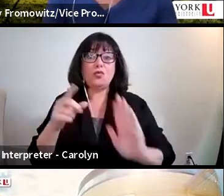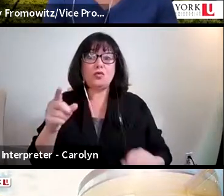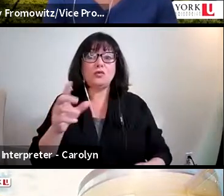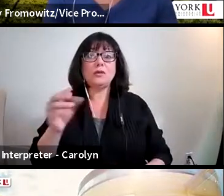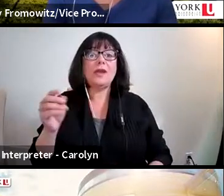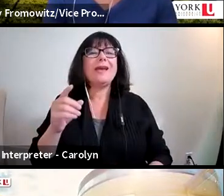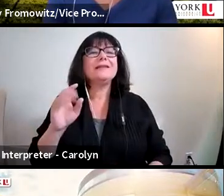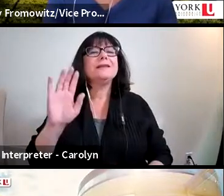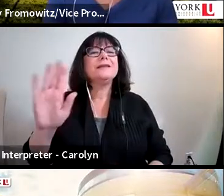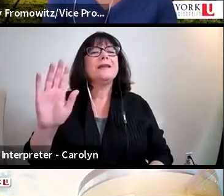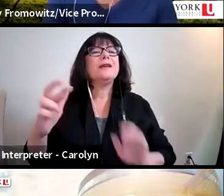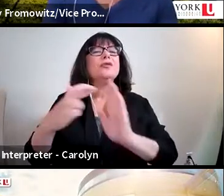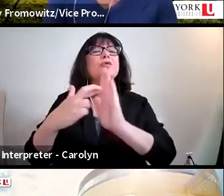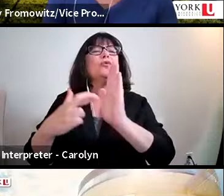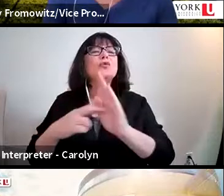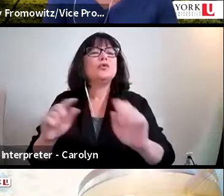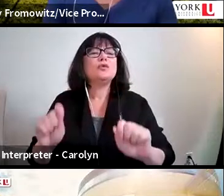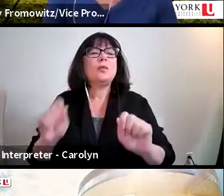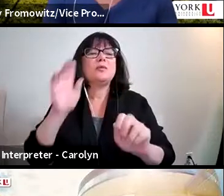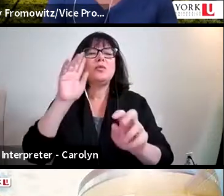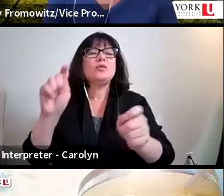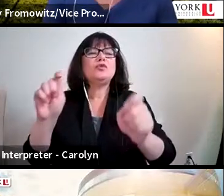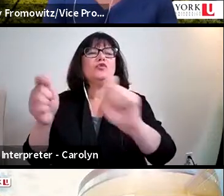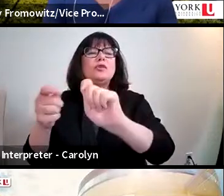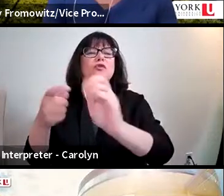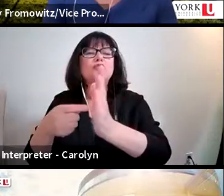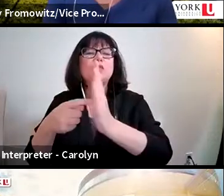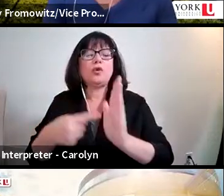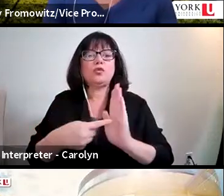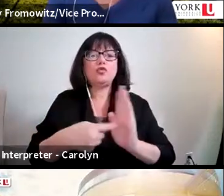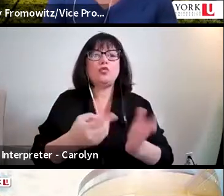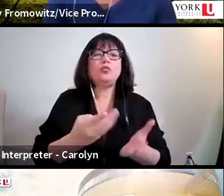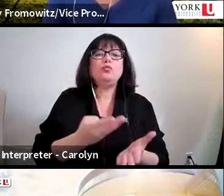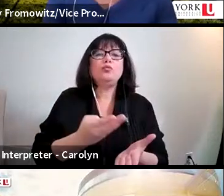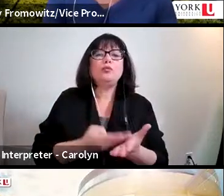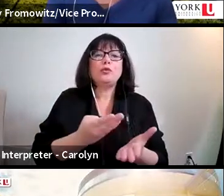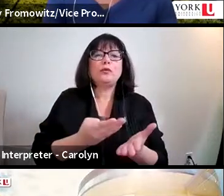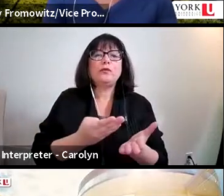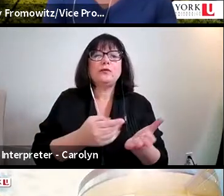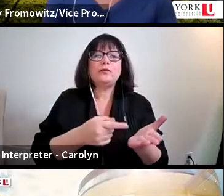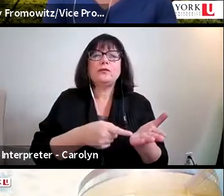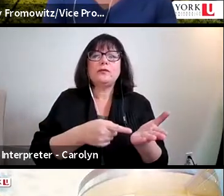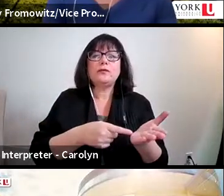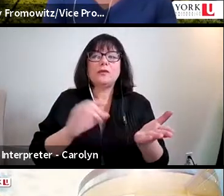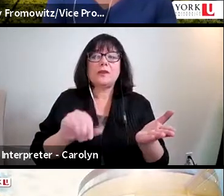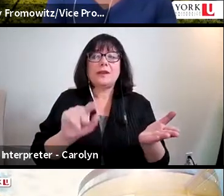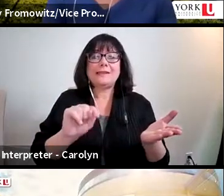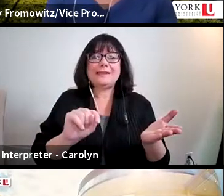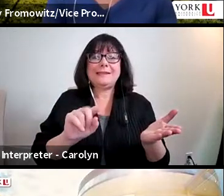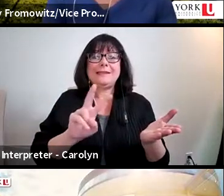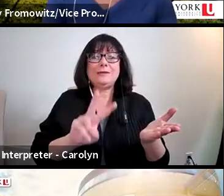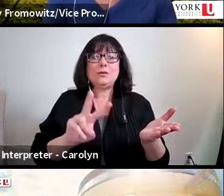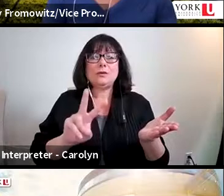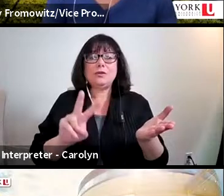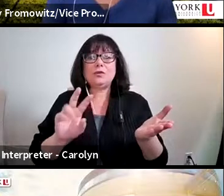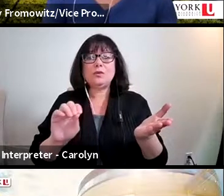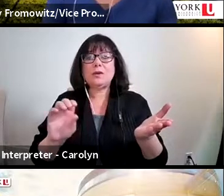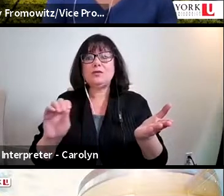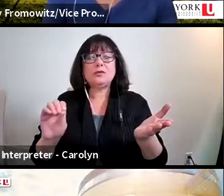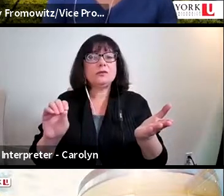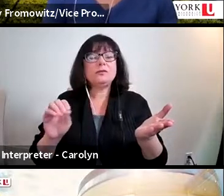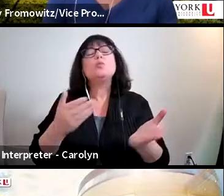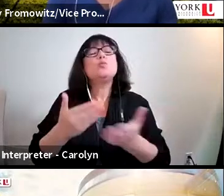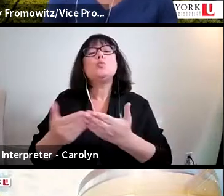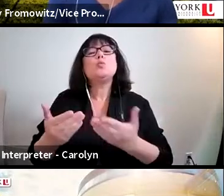kind of documentation is necessary, but the university will be issuing the necessary documentation to employees who've been working from home during this